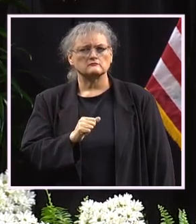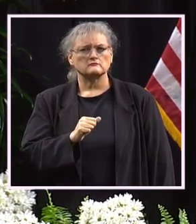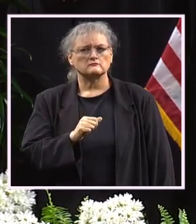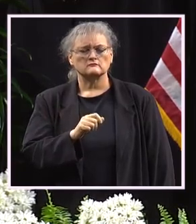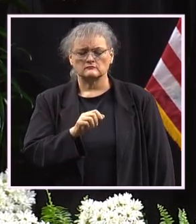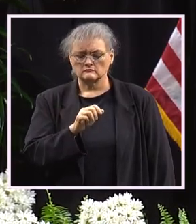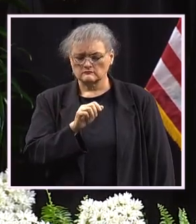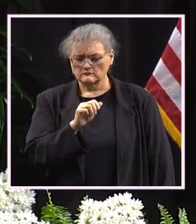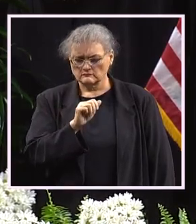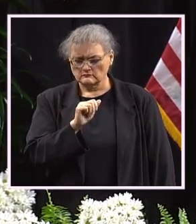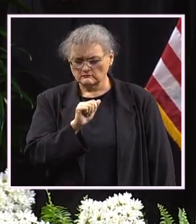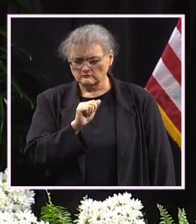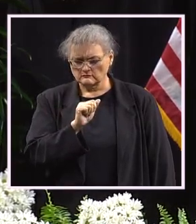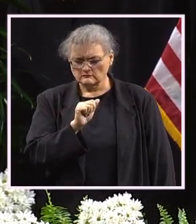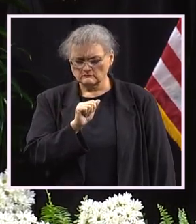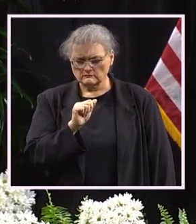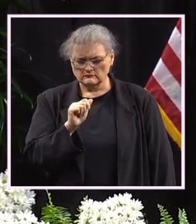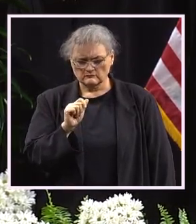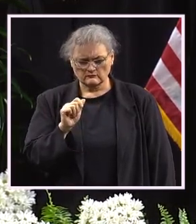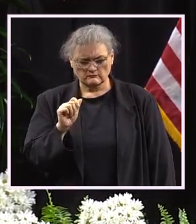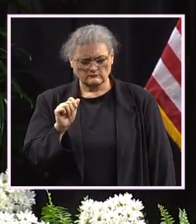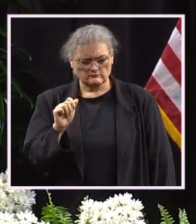Akimi Keshi.